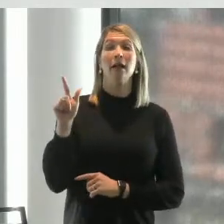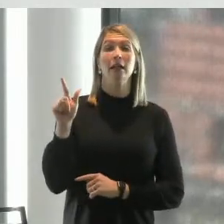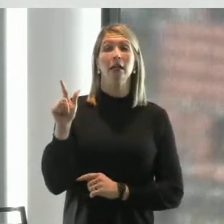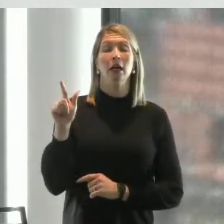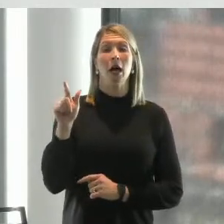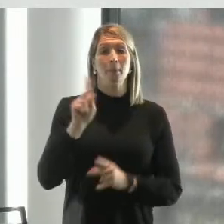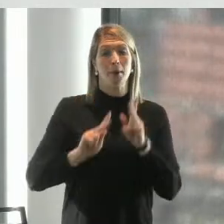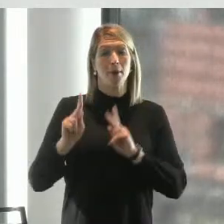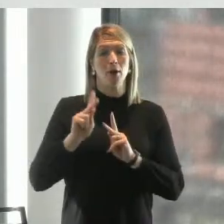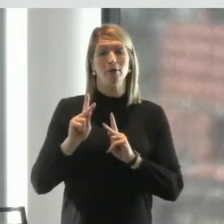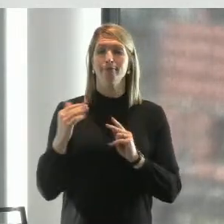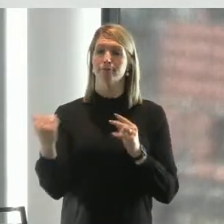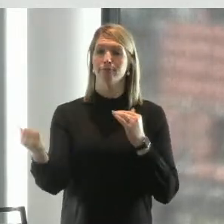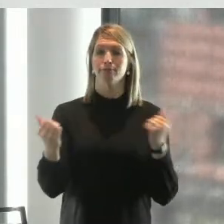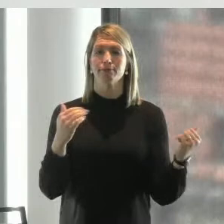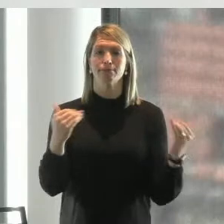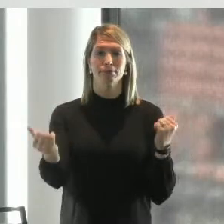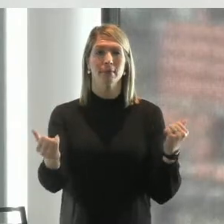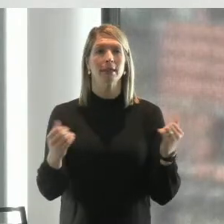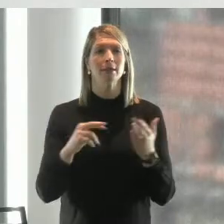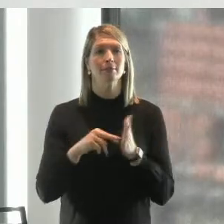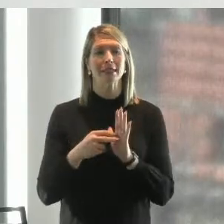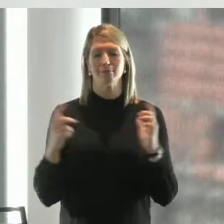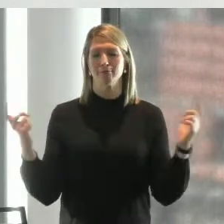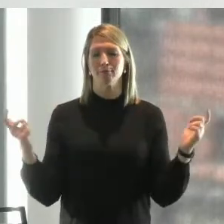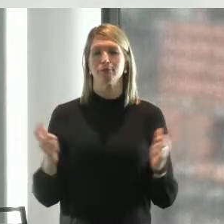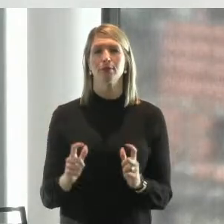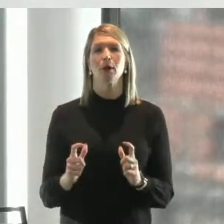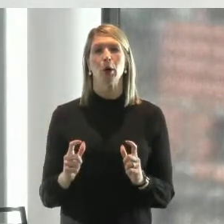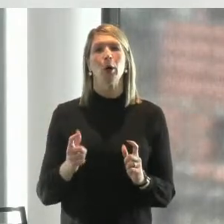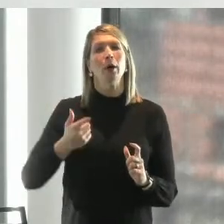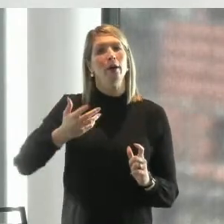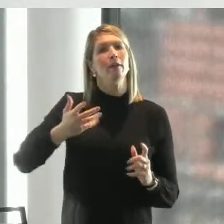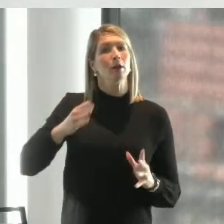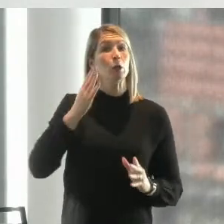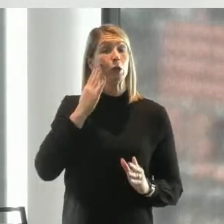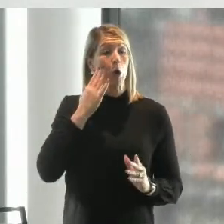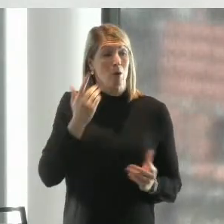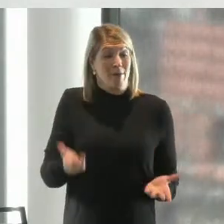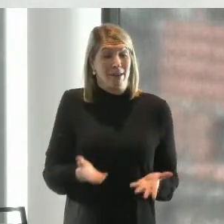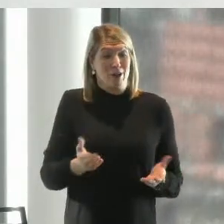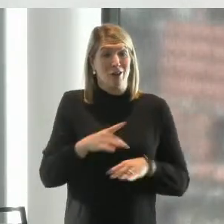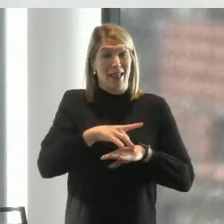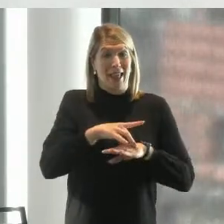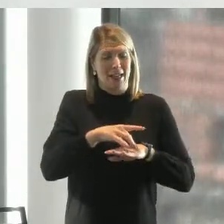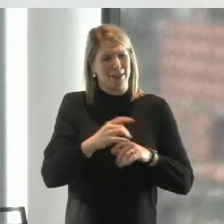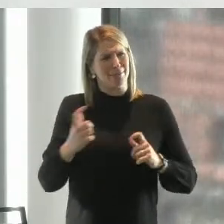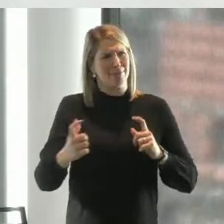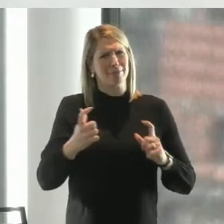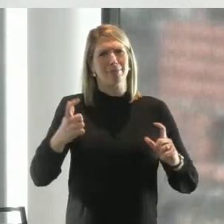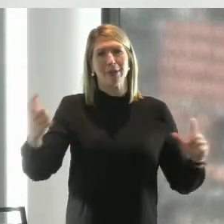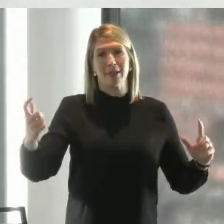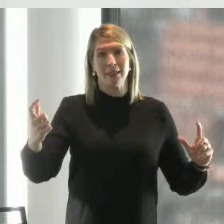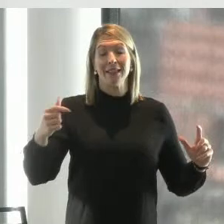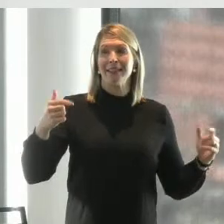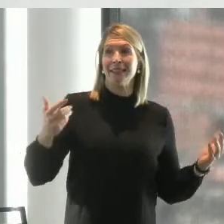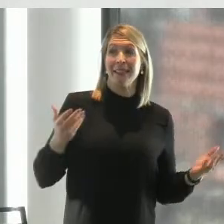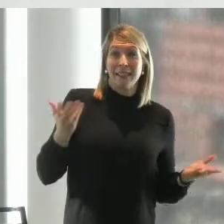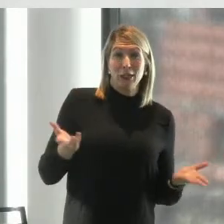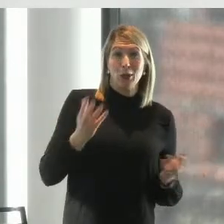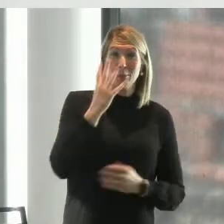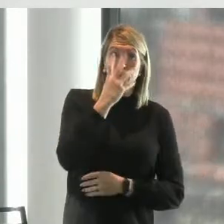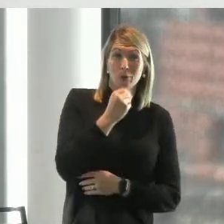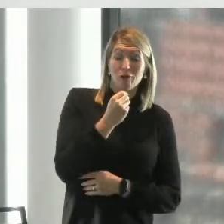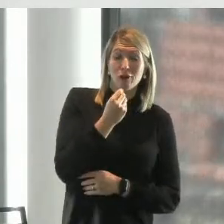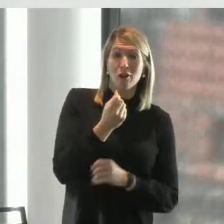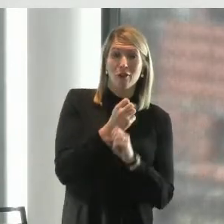the opportunities of our province. We know the value of living in this beautiful, safe place. In